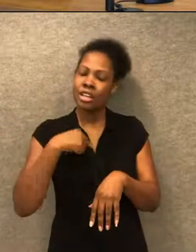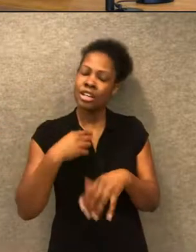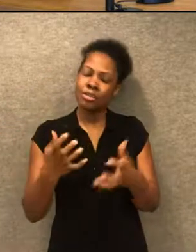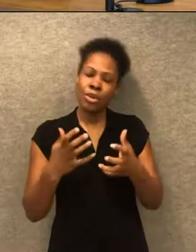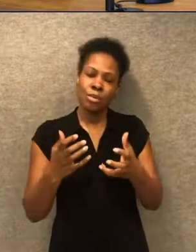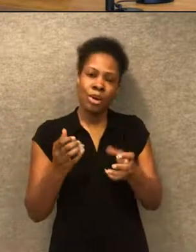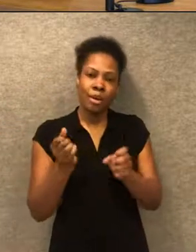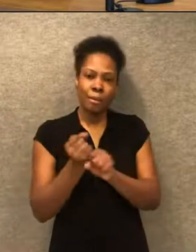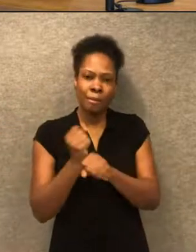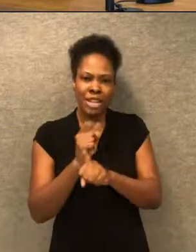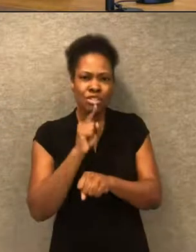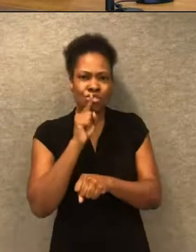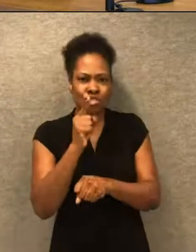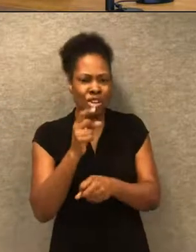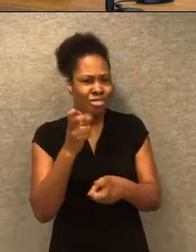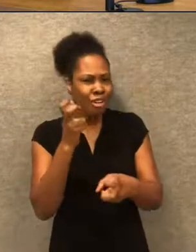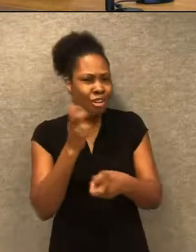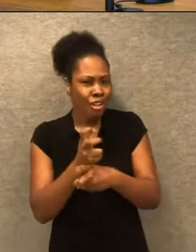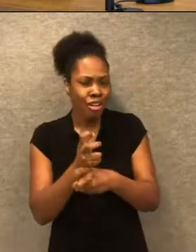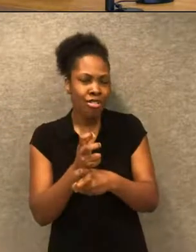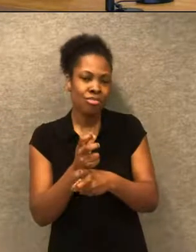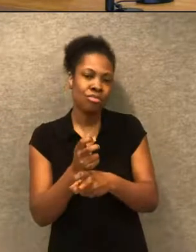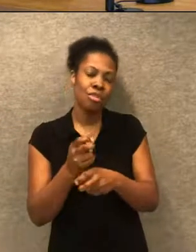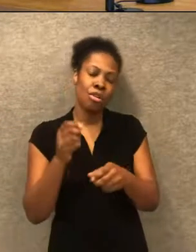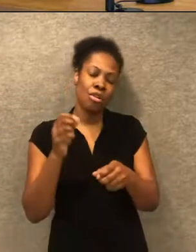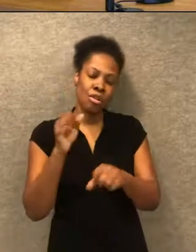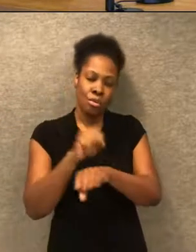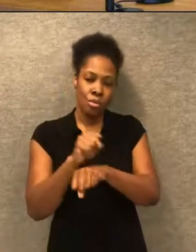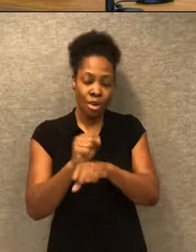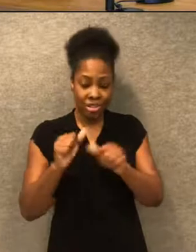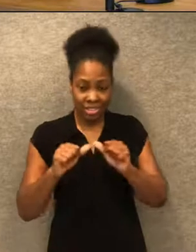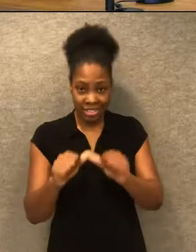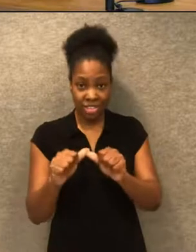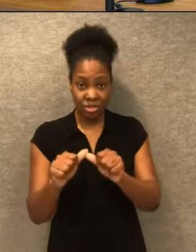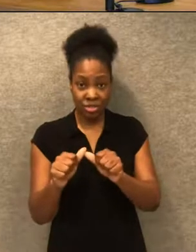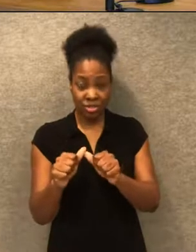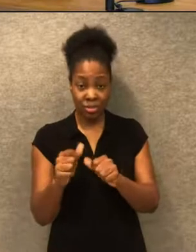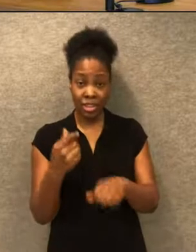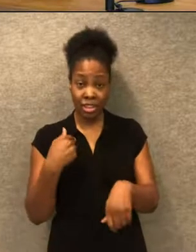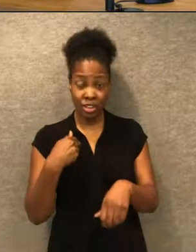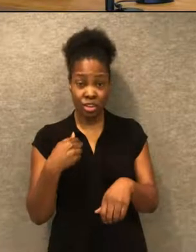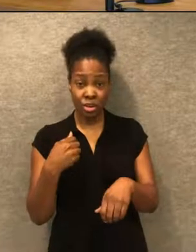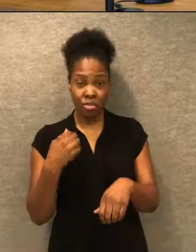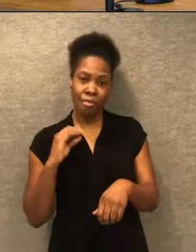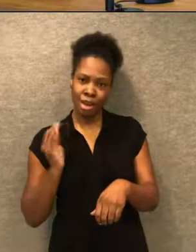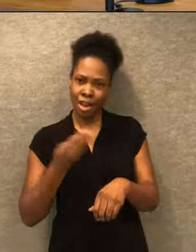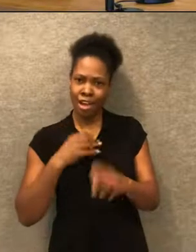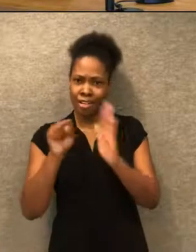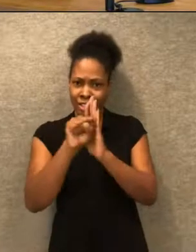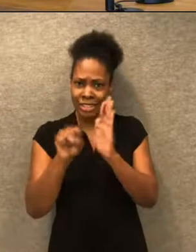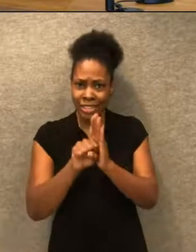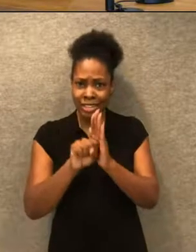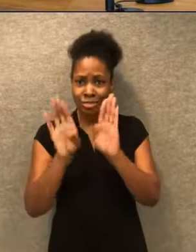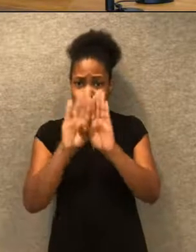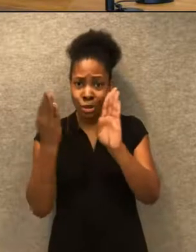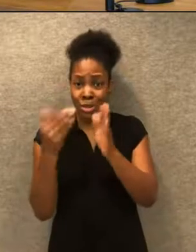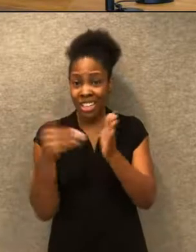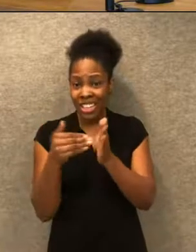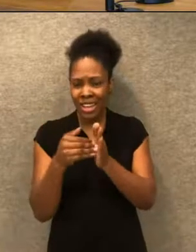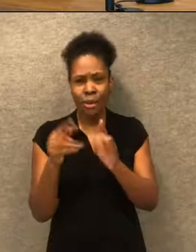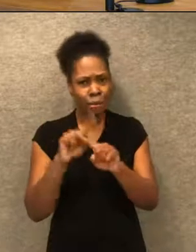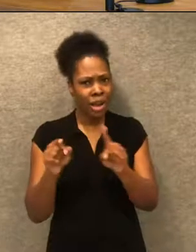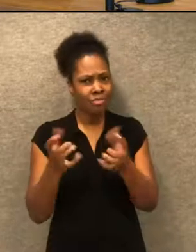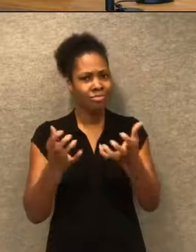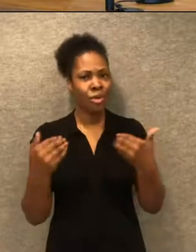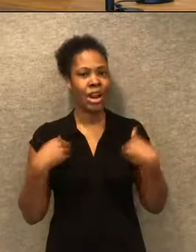in vain. And as he also mentioned, a lot of states are reopening. We're reopening as well, but we want to be strategic about it so that we